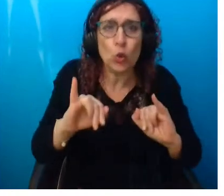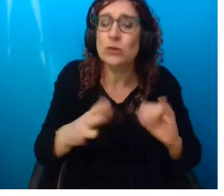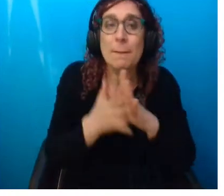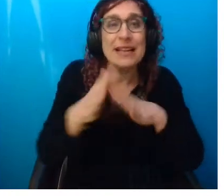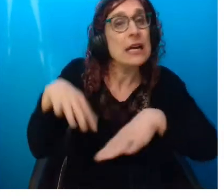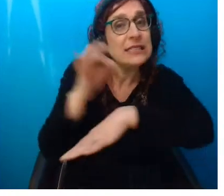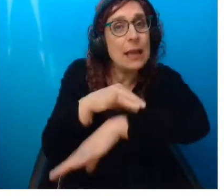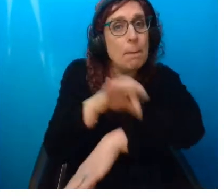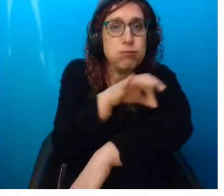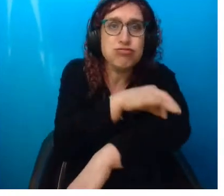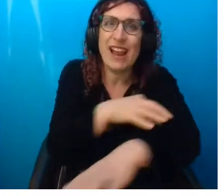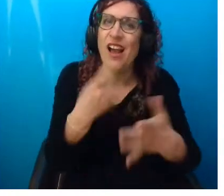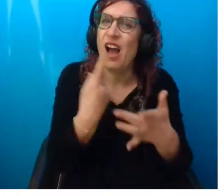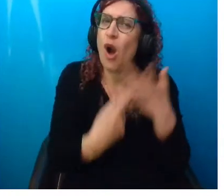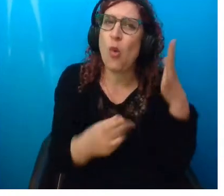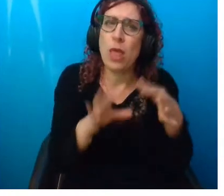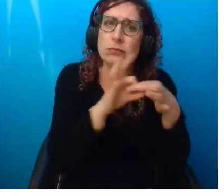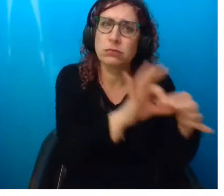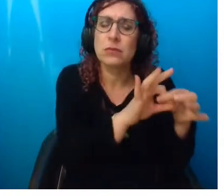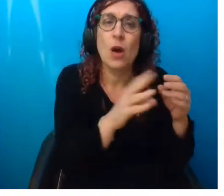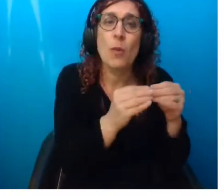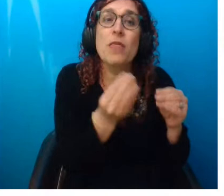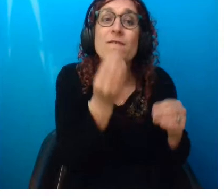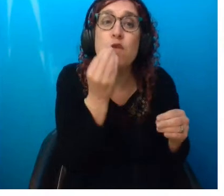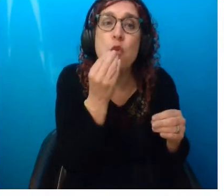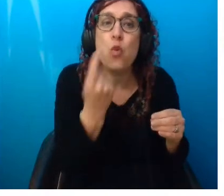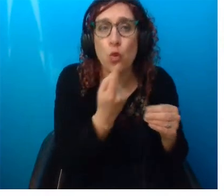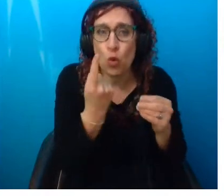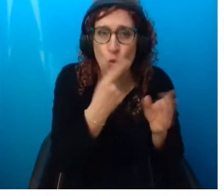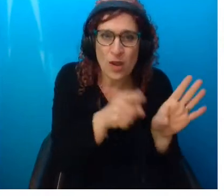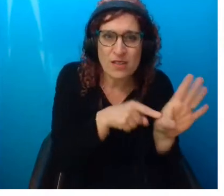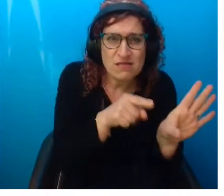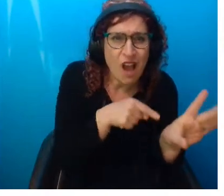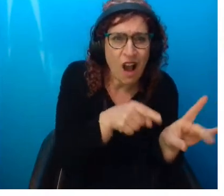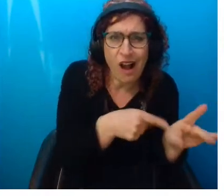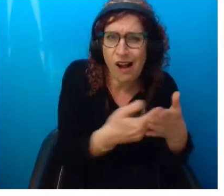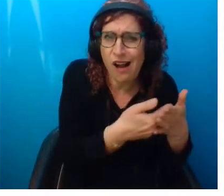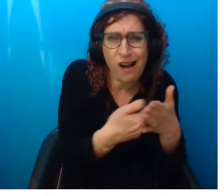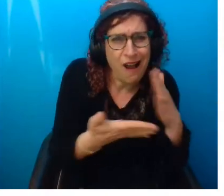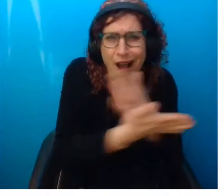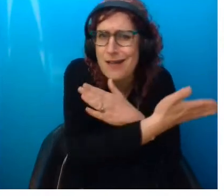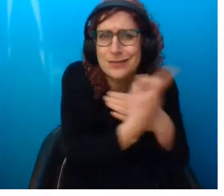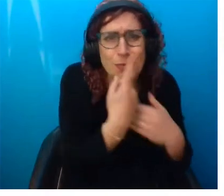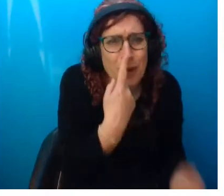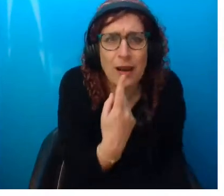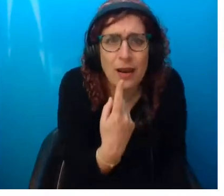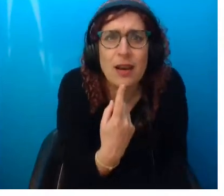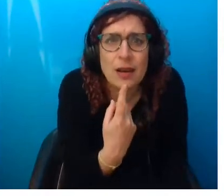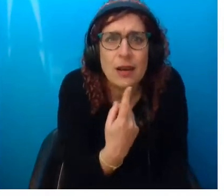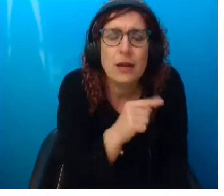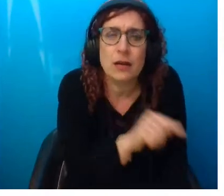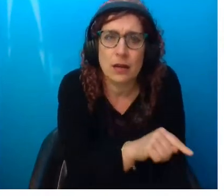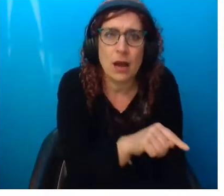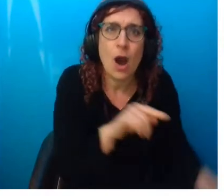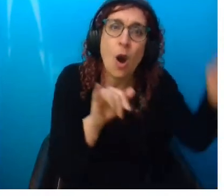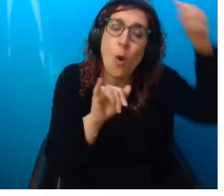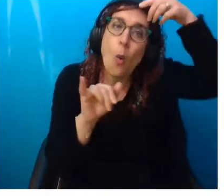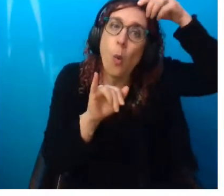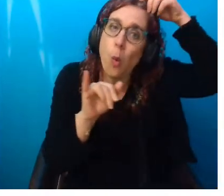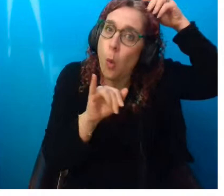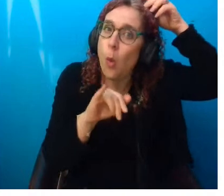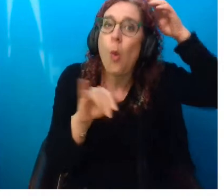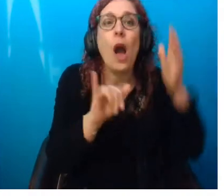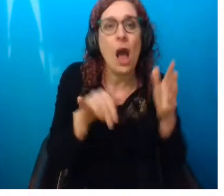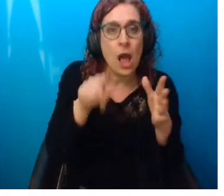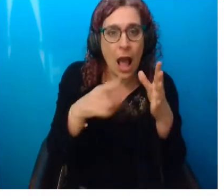for food allergens in young infants under the age of a year, or if they've had an acute